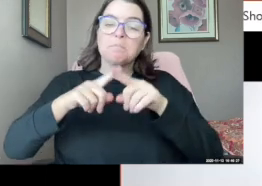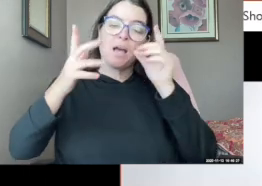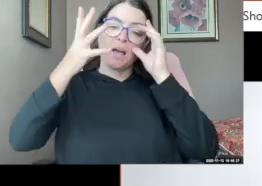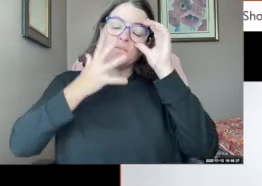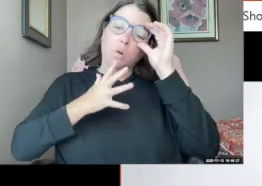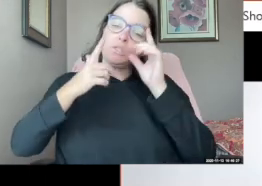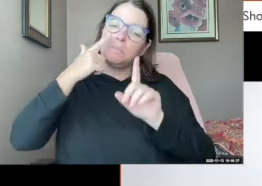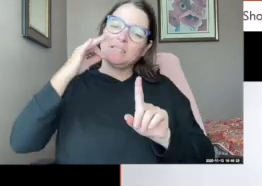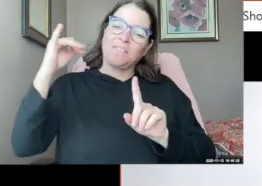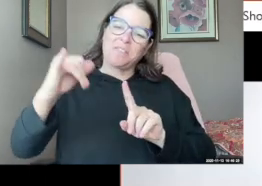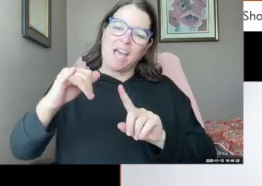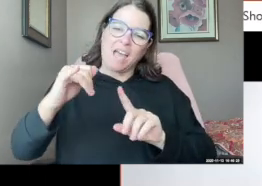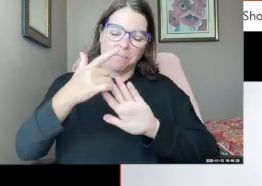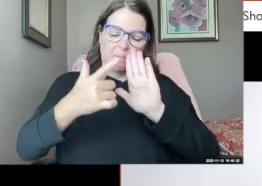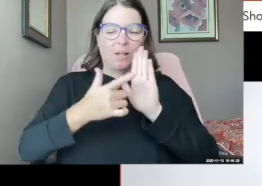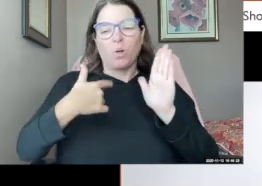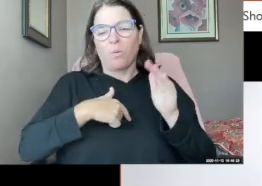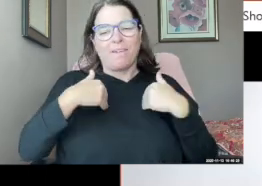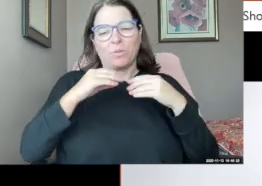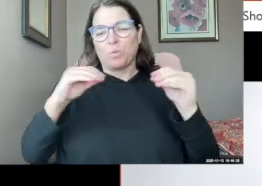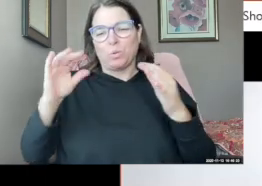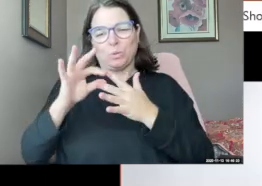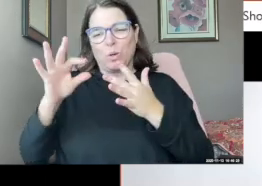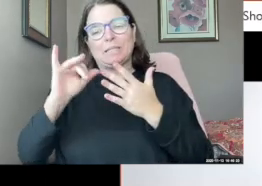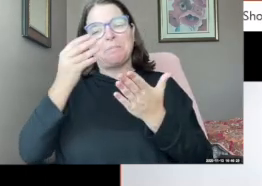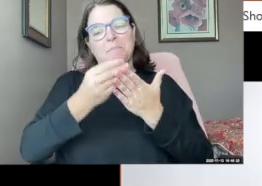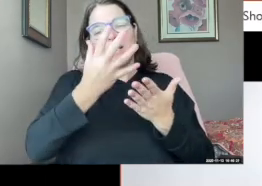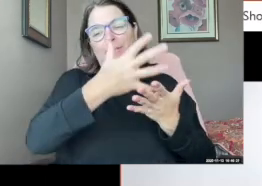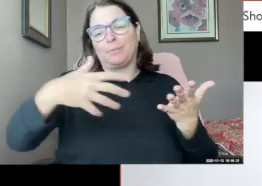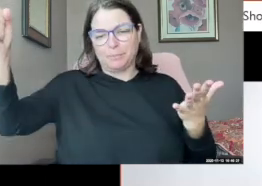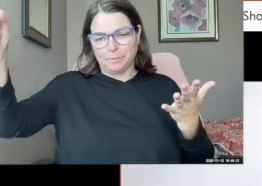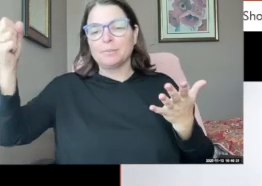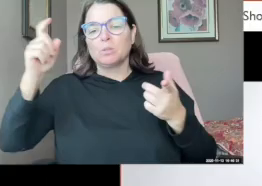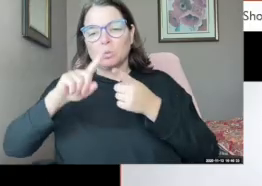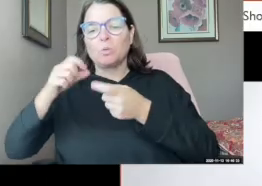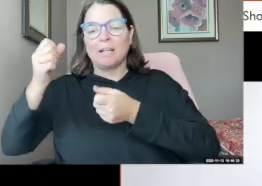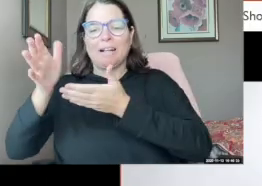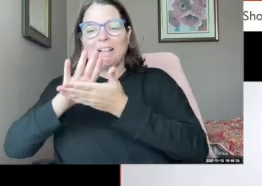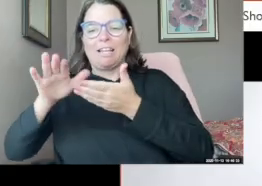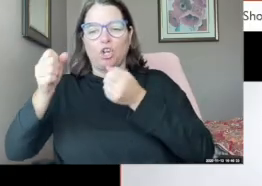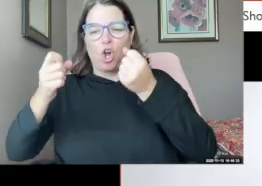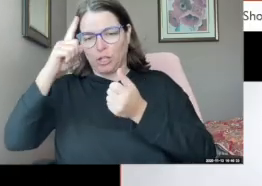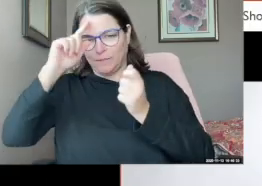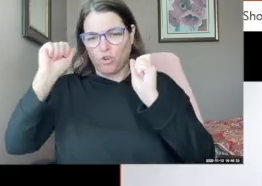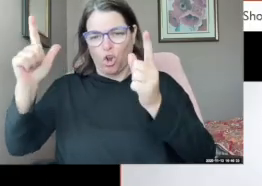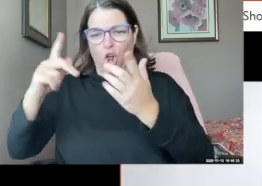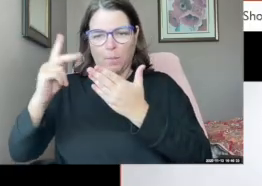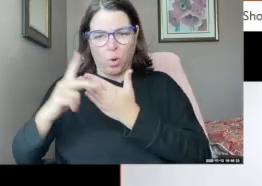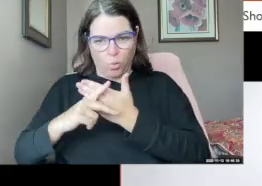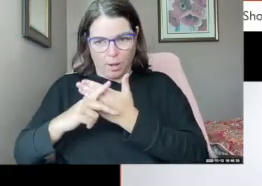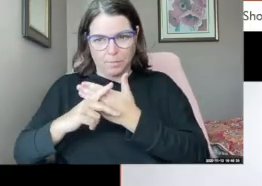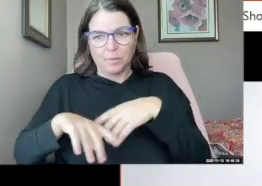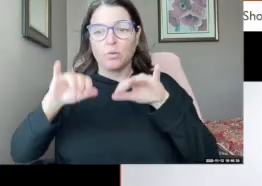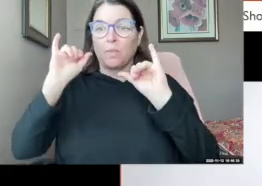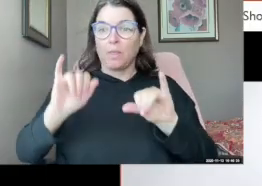funding. But unfortunately, due to that legislative bill, we didn't have any choice in that. That money was swept and moved over to